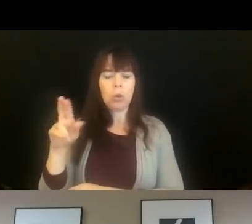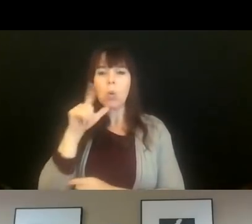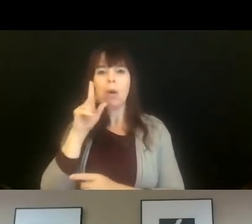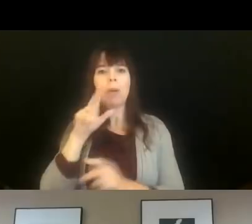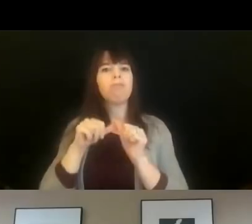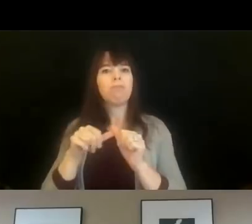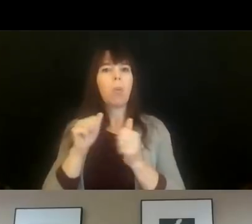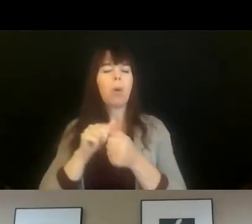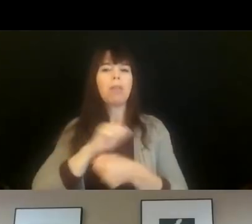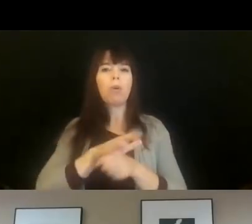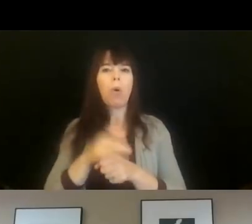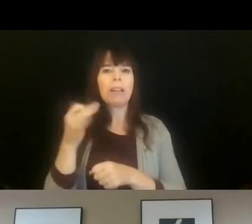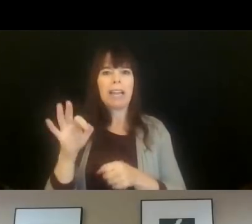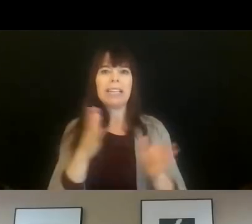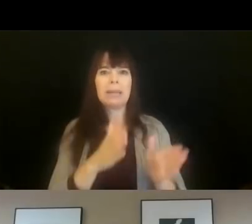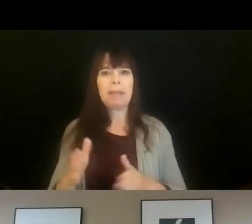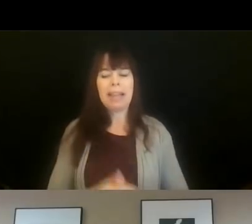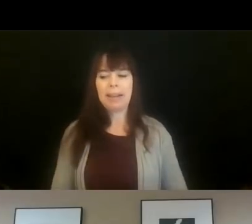continue with the COVID-19 planning.